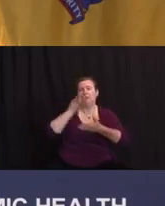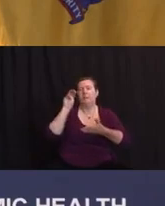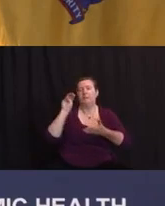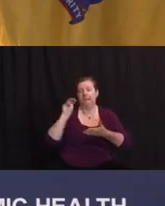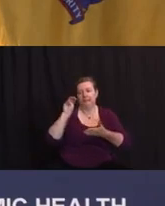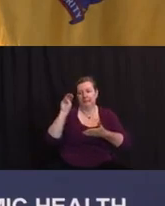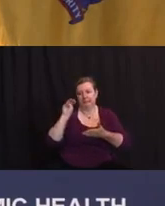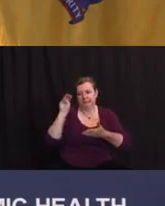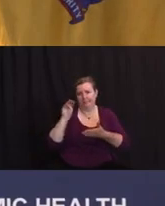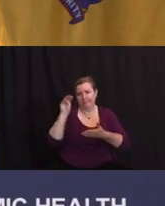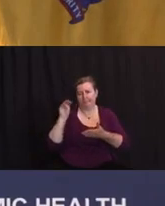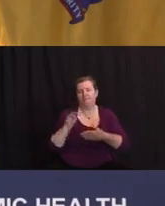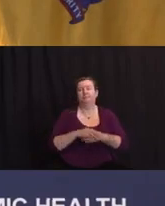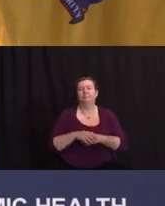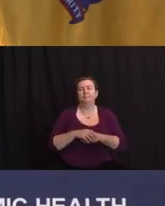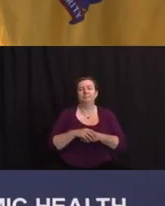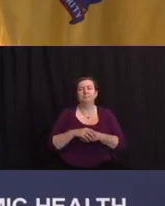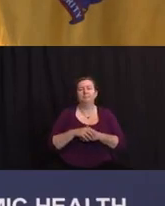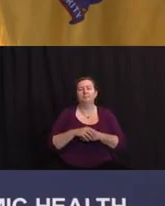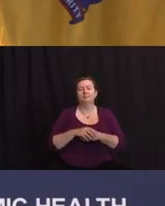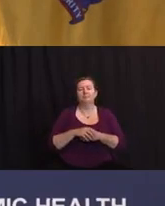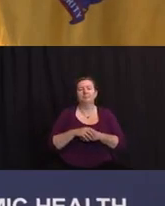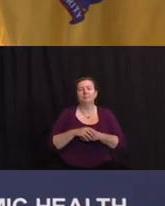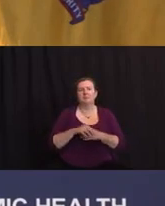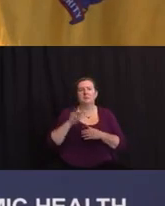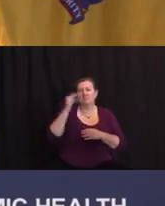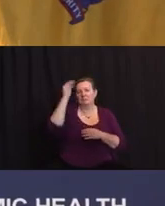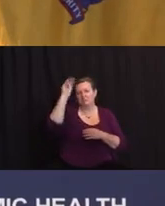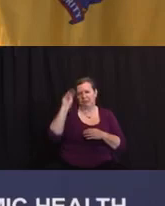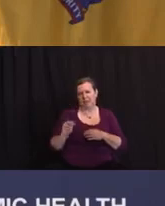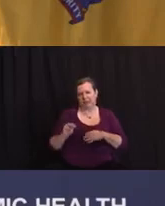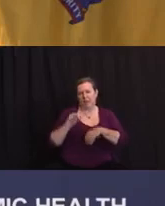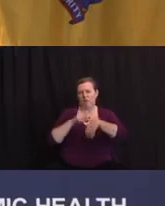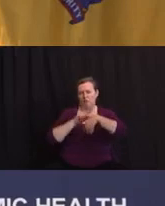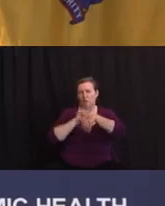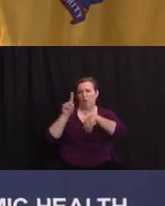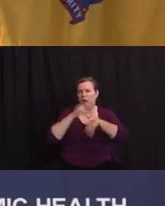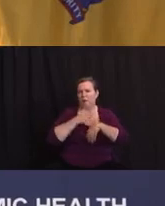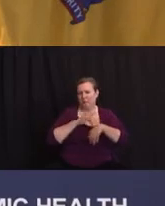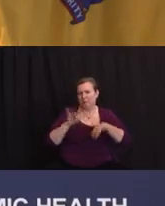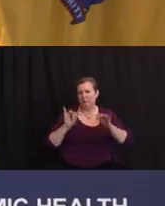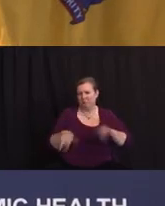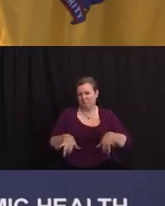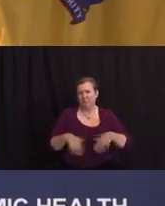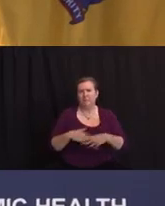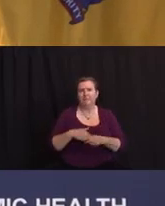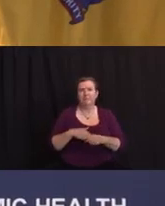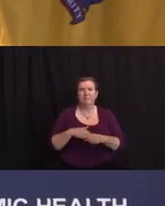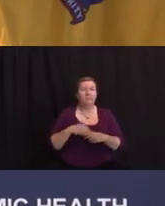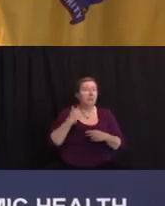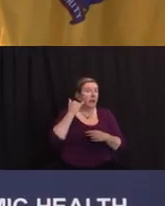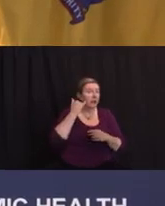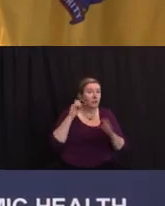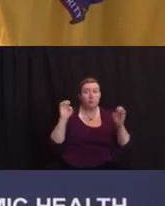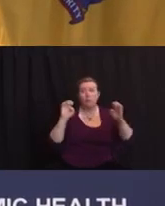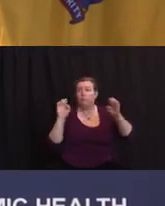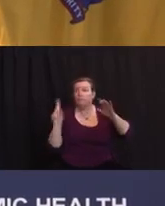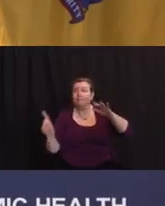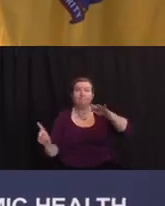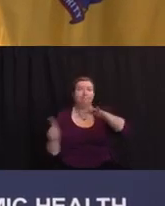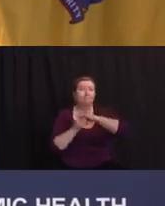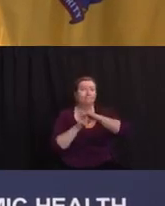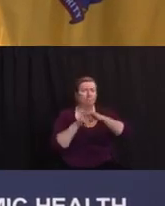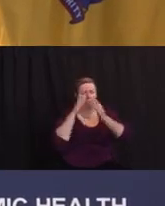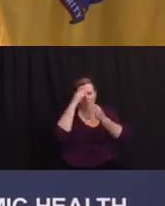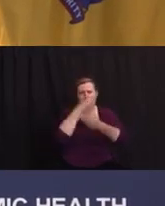we'll be with you on Mondays at this hour, unless you hear otherwise, or unless we think there's a need to communicate more frequently. I